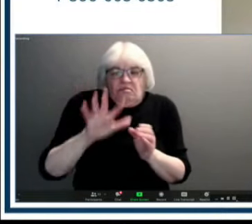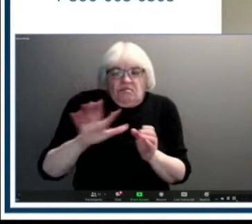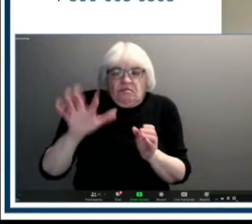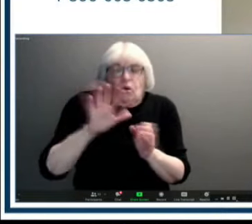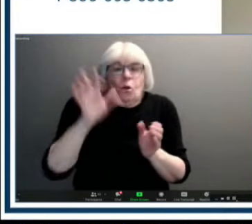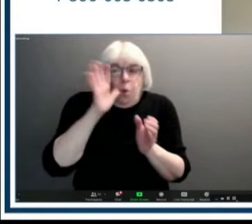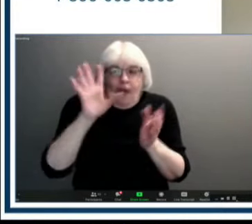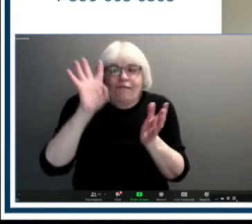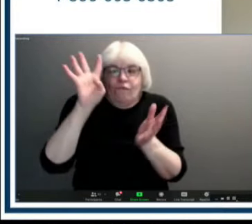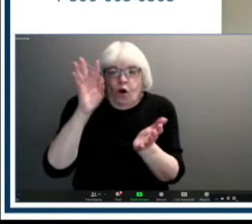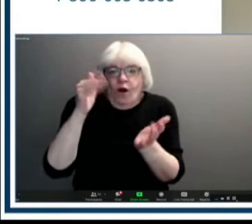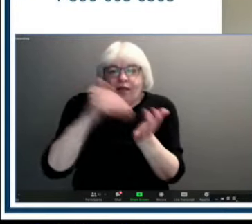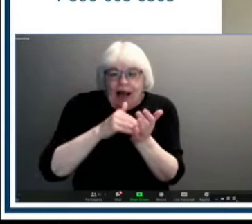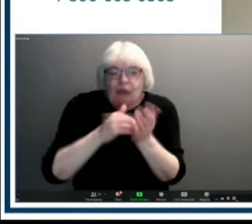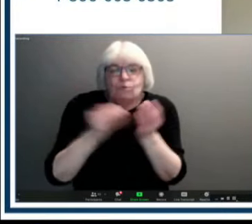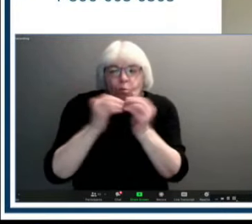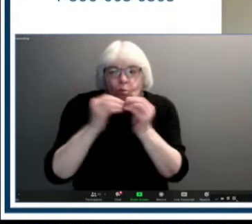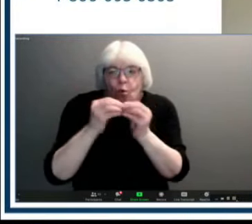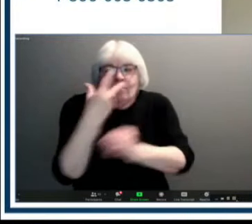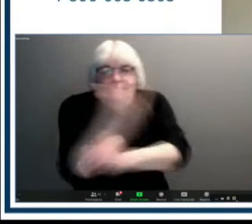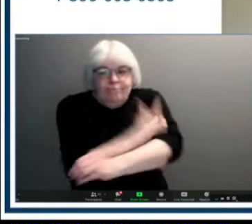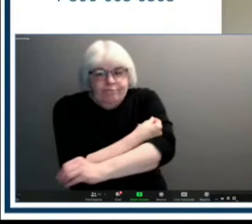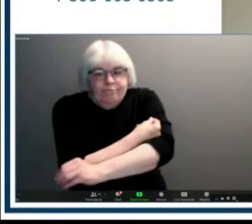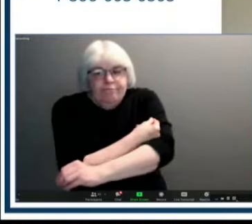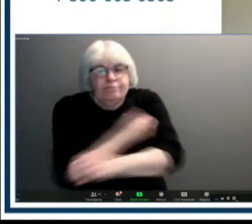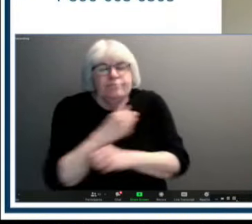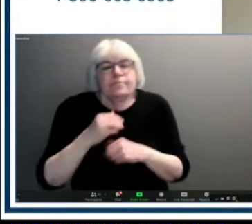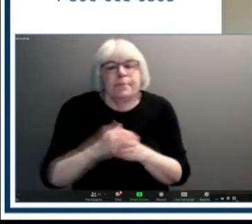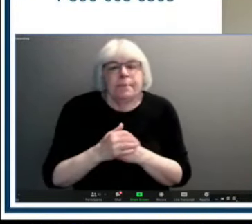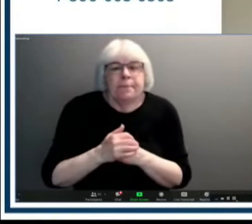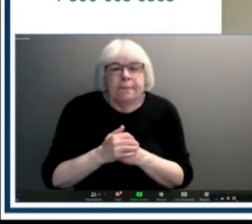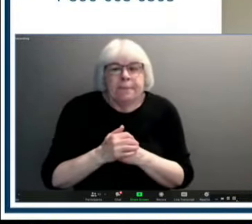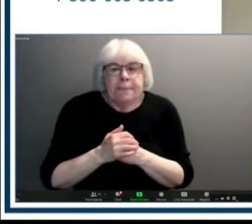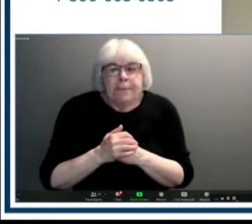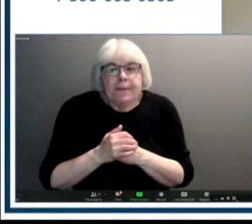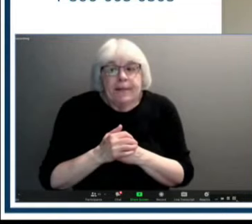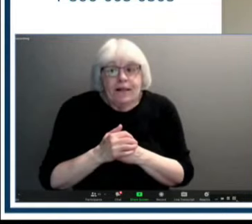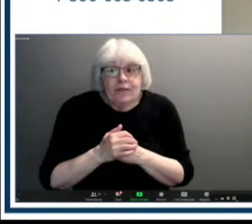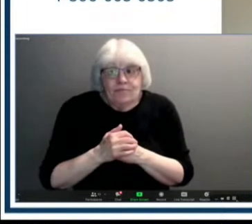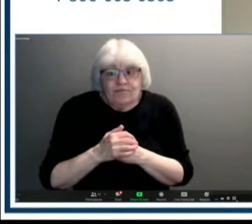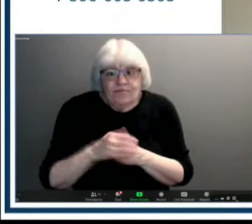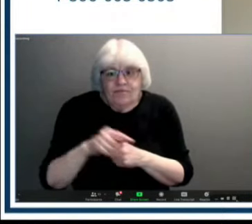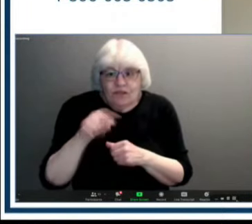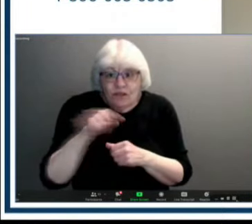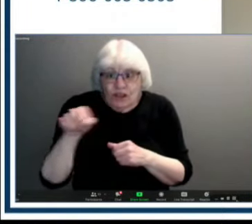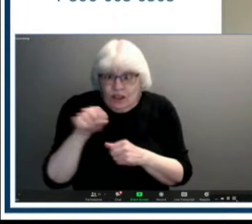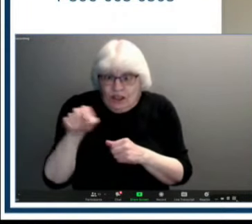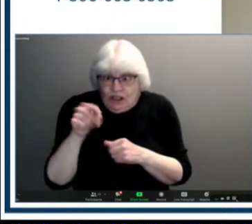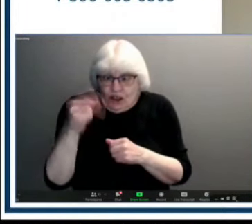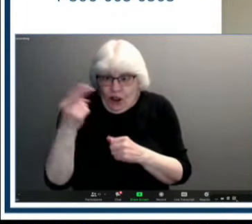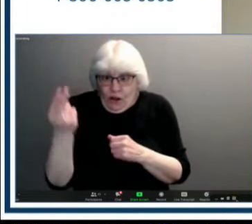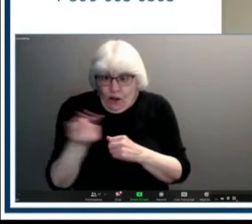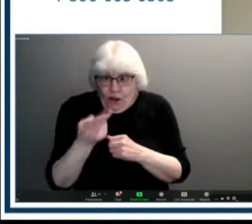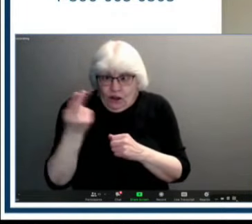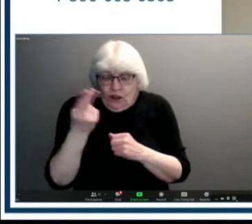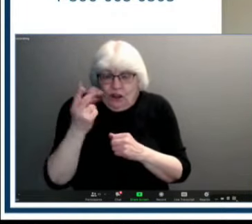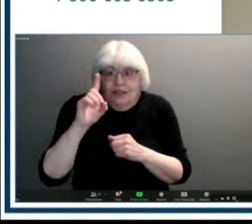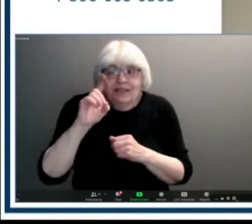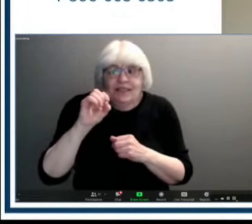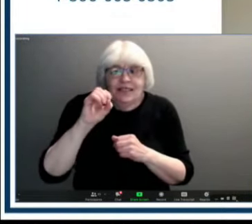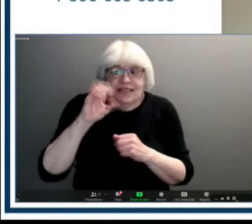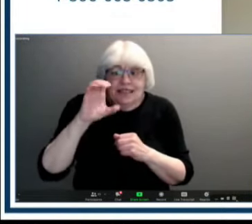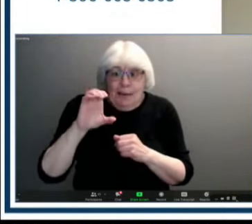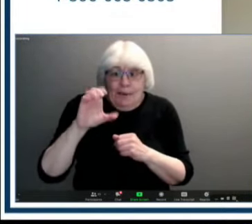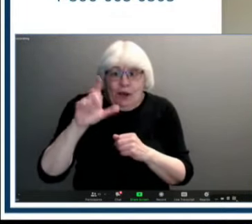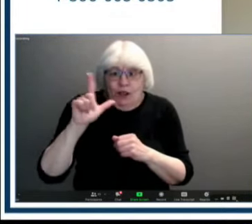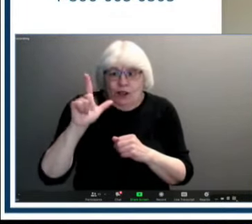vaccine doses every week. So starting this Thursday, December 23rd, booking will open to